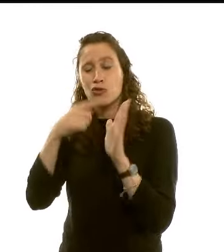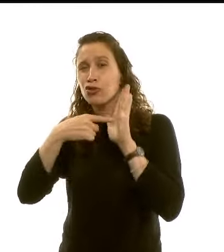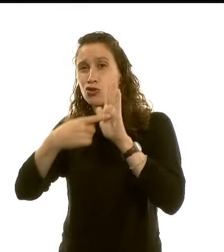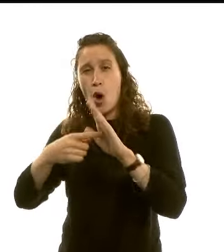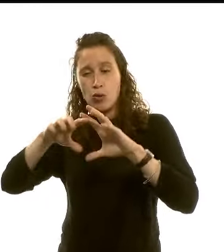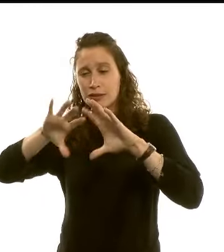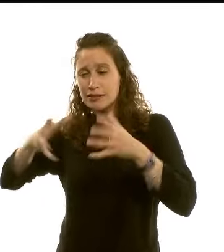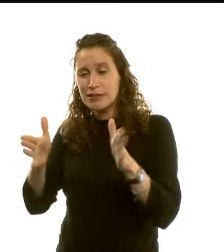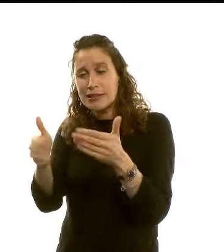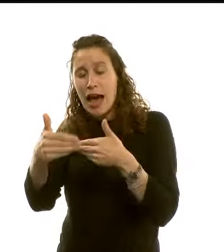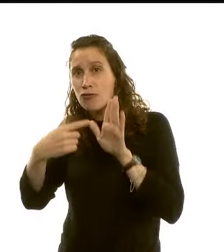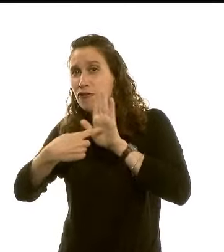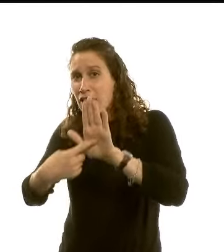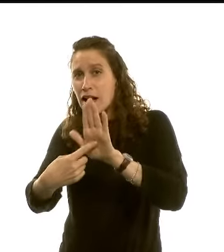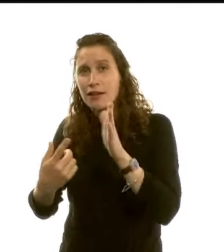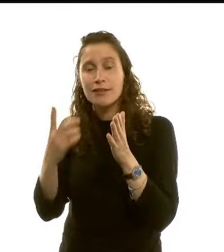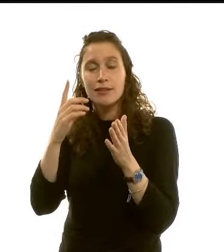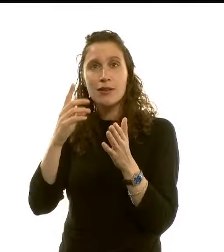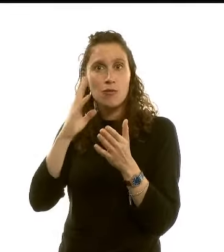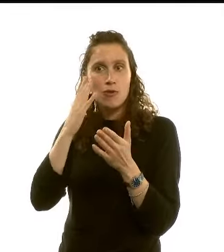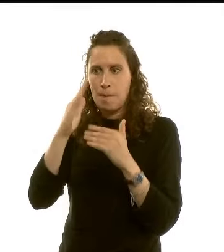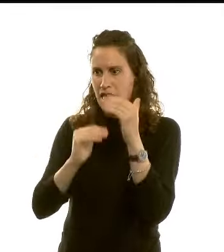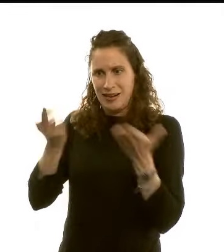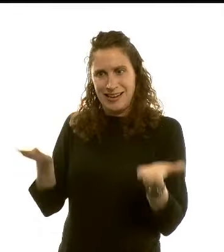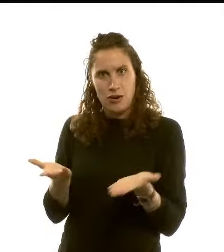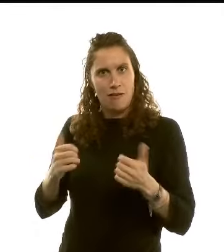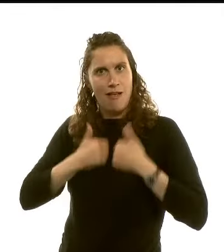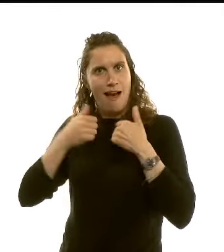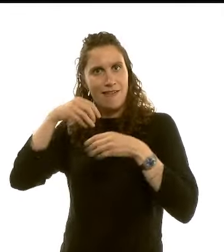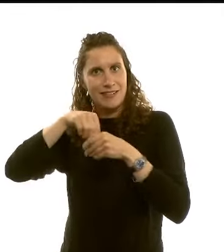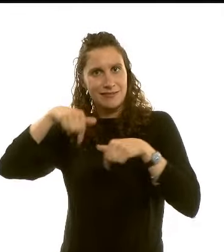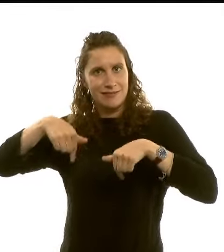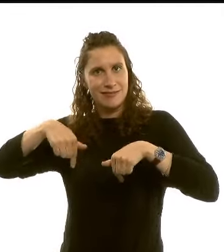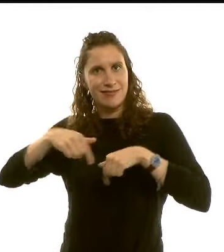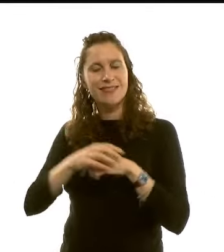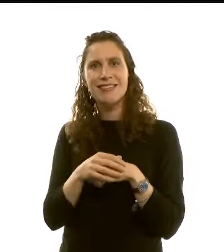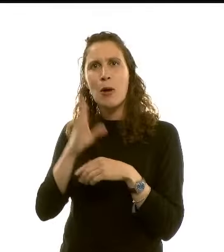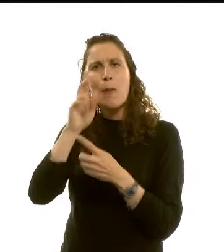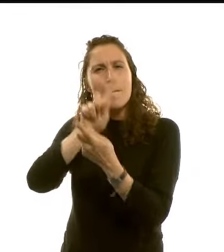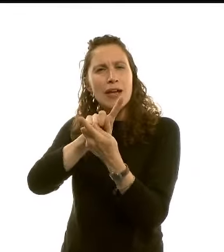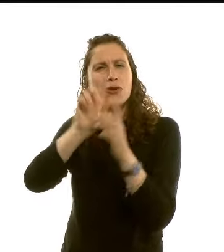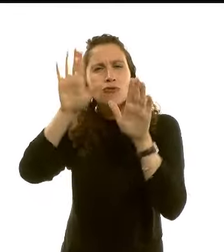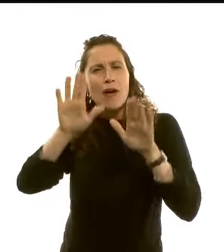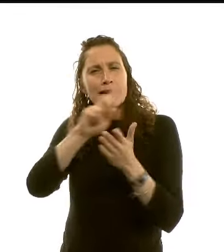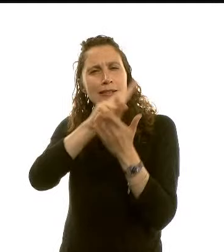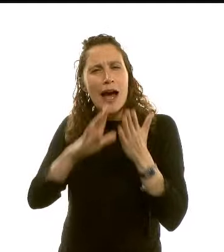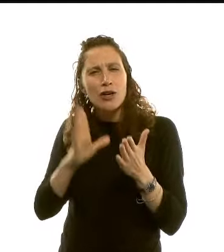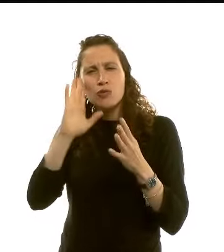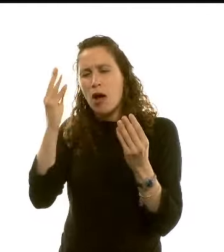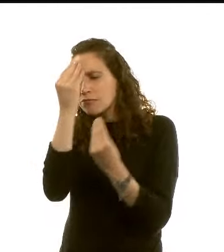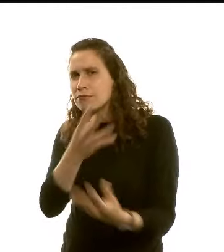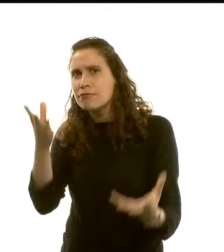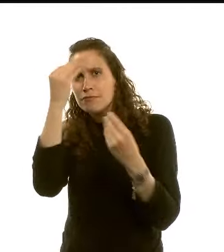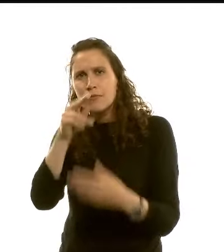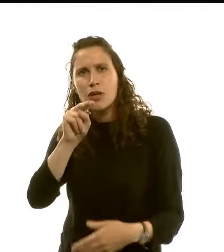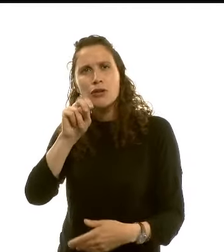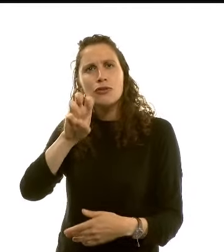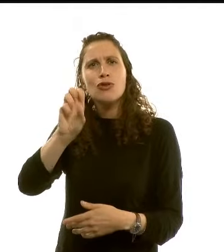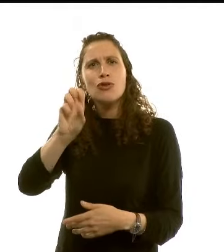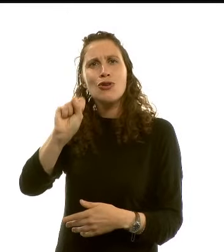reveals, amazing builds live in the studio, meeting incredible designers, and sharing news about the LEGO Group's 90th